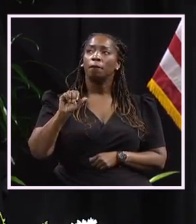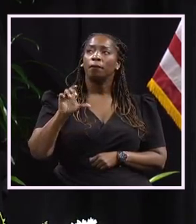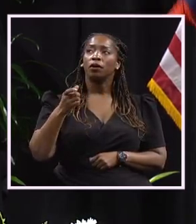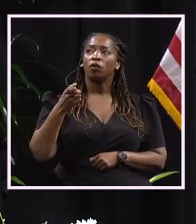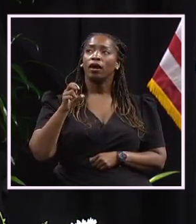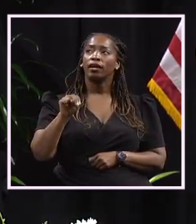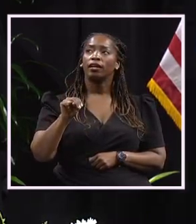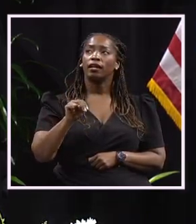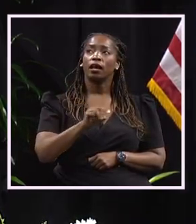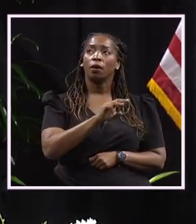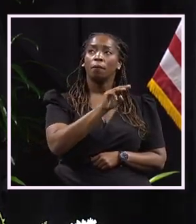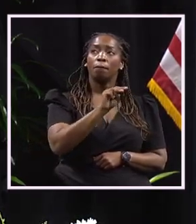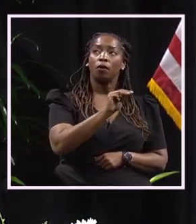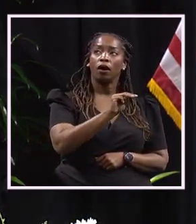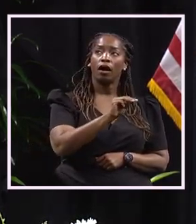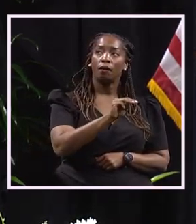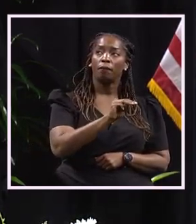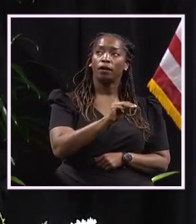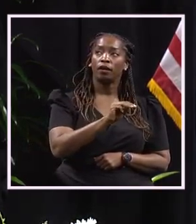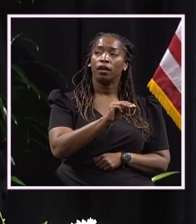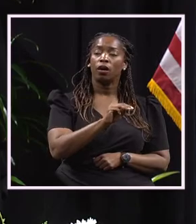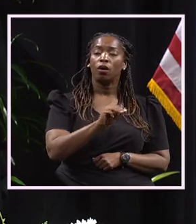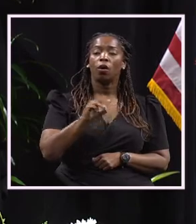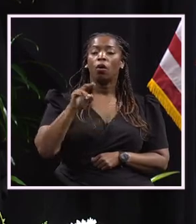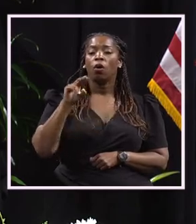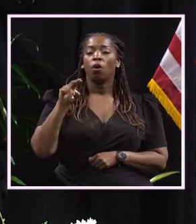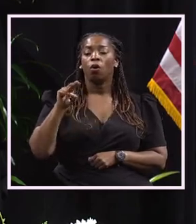Mohammed Hanawi, cum laude.